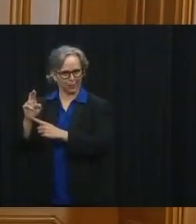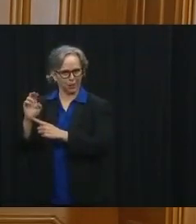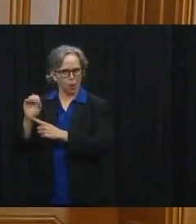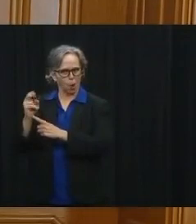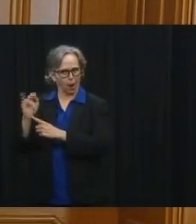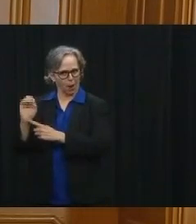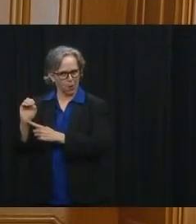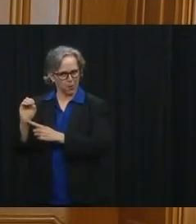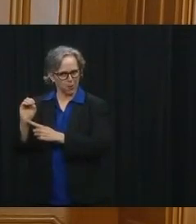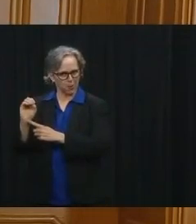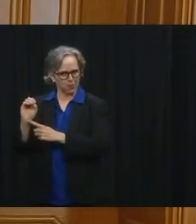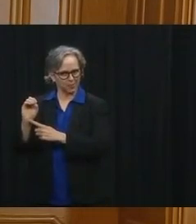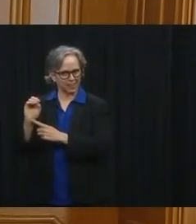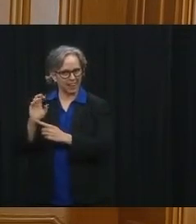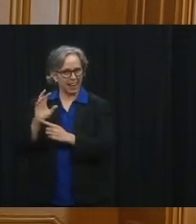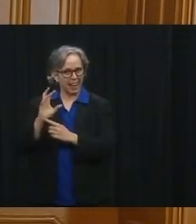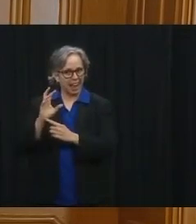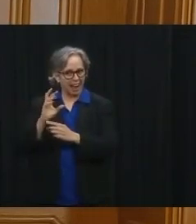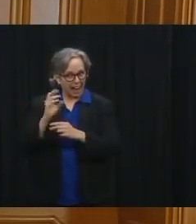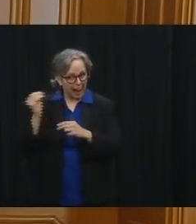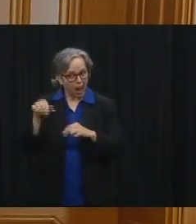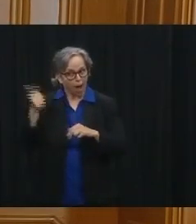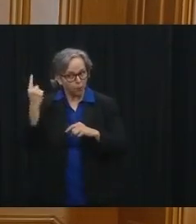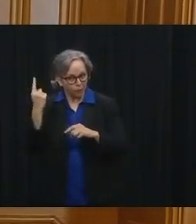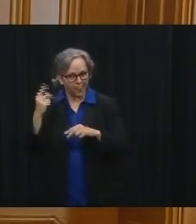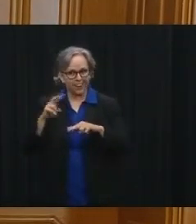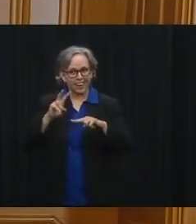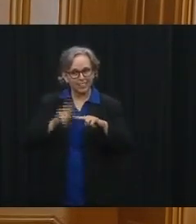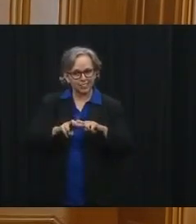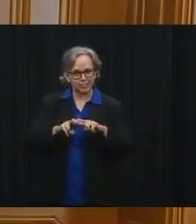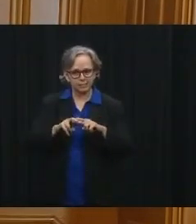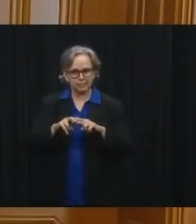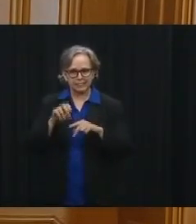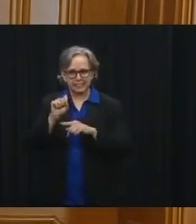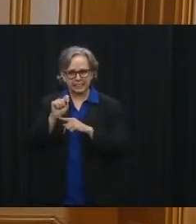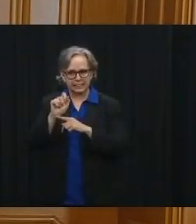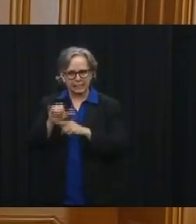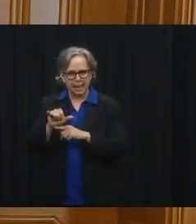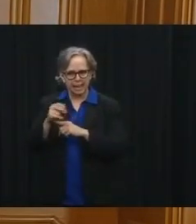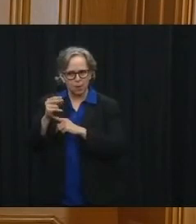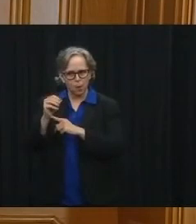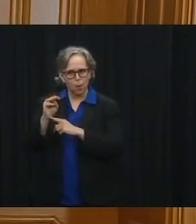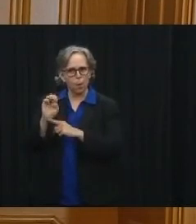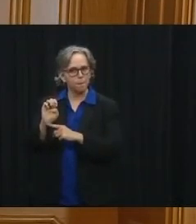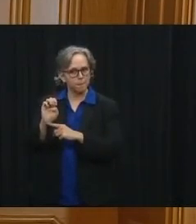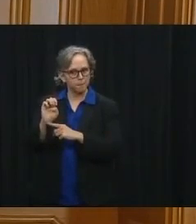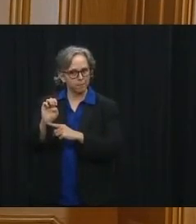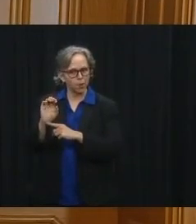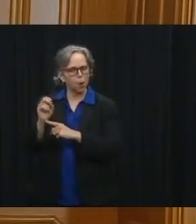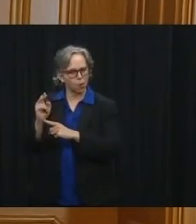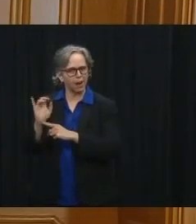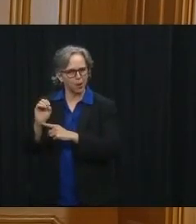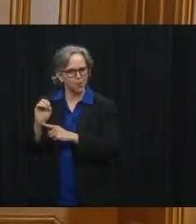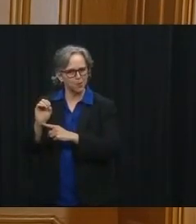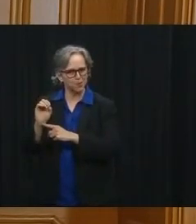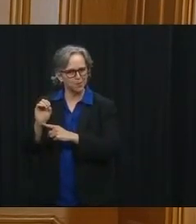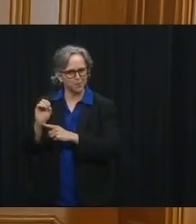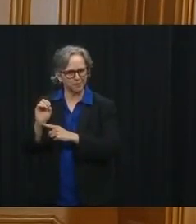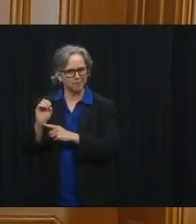#StayHomeOhio. Let me say we're appreciative of all those who have done this. Chris Spielman, Matt